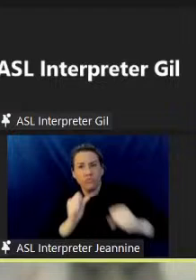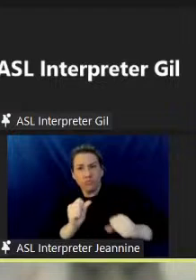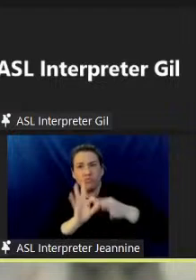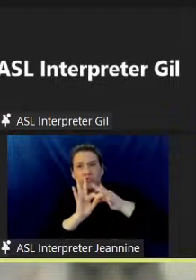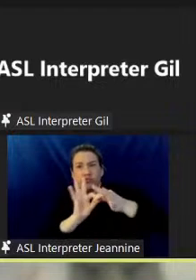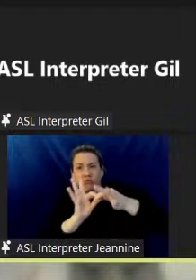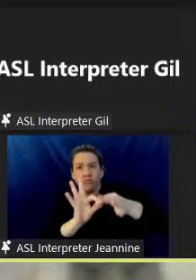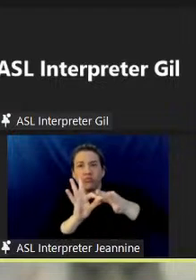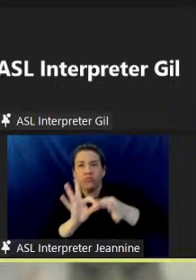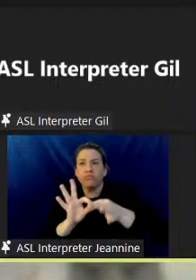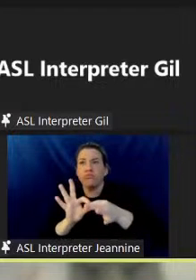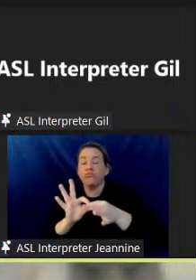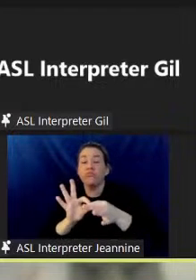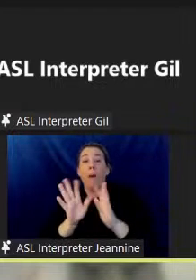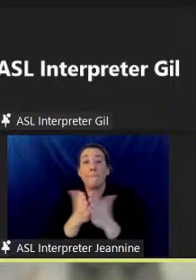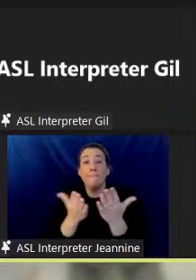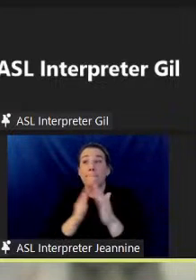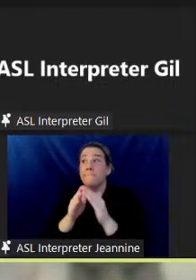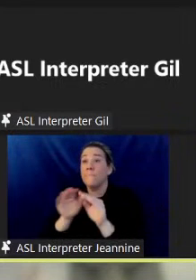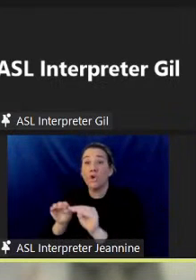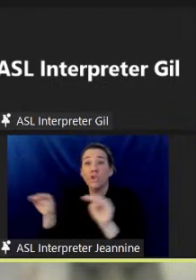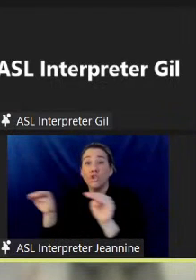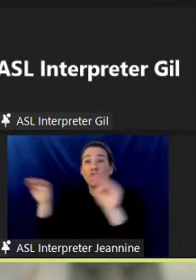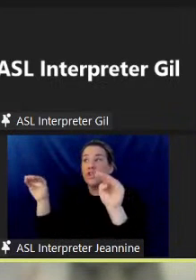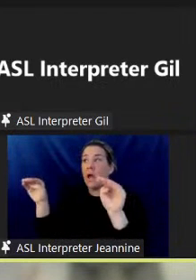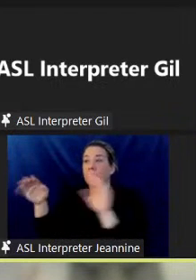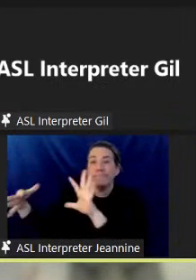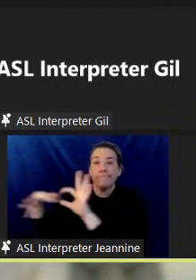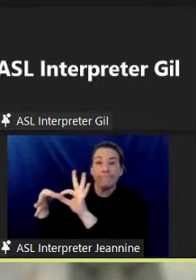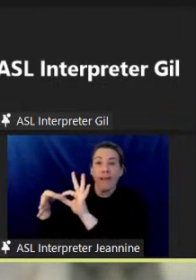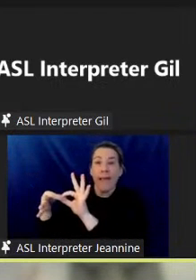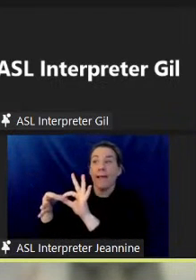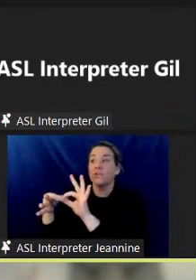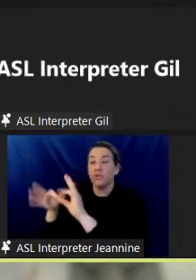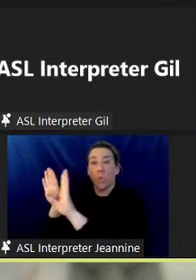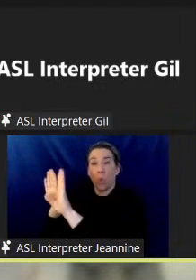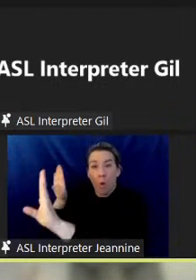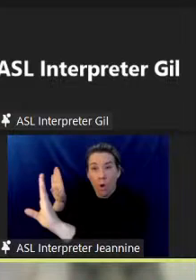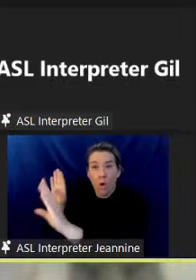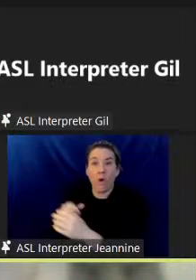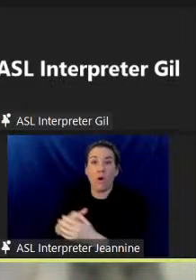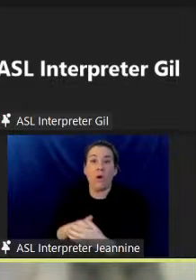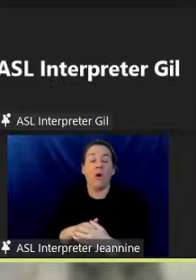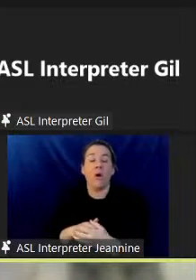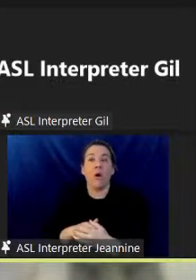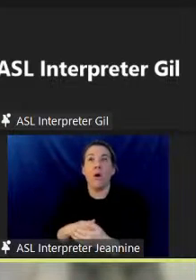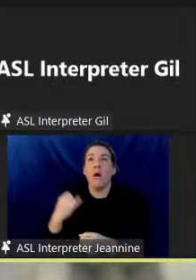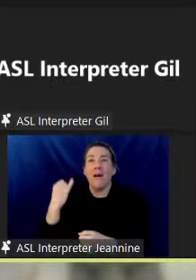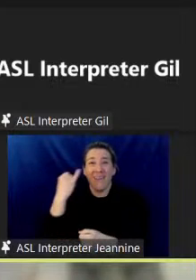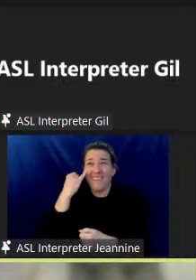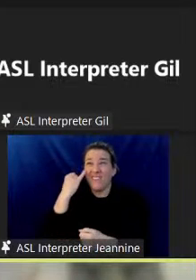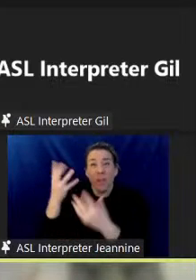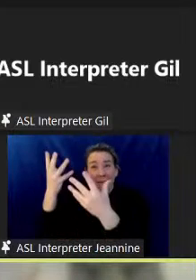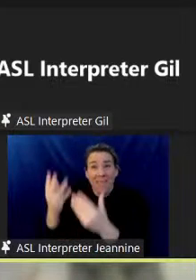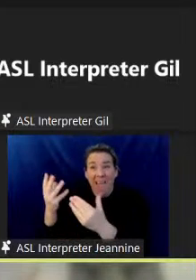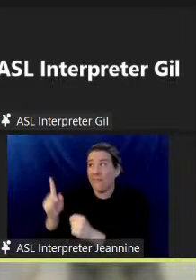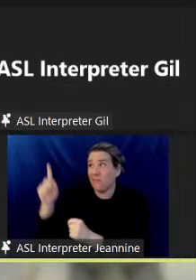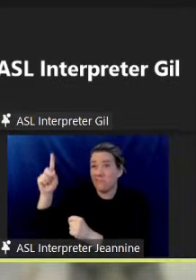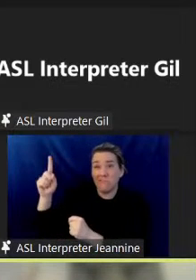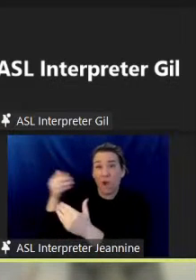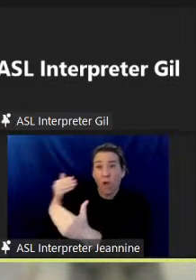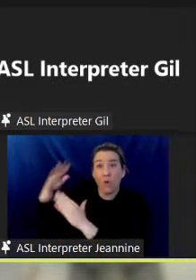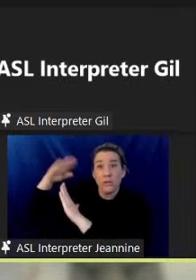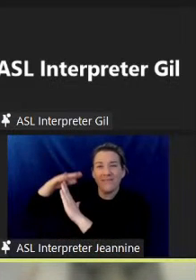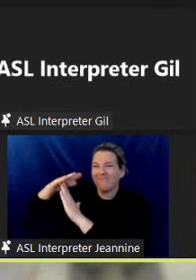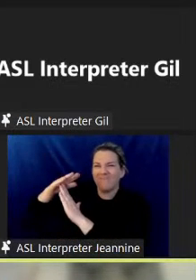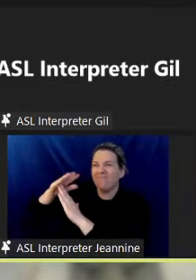sure bookshelves have been appropriately fastened to the walls. Make sure if there's heavy objects up high, move those down low. We don't need heavy